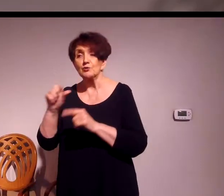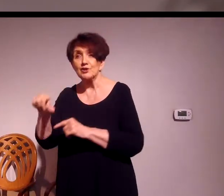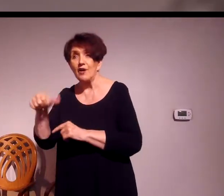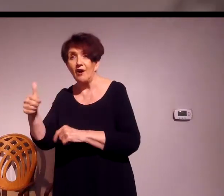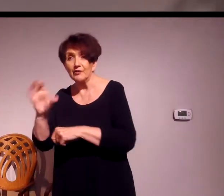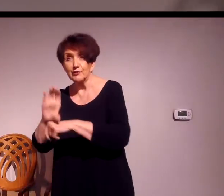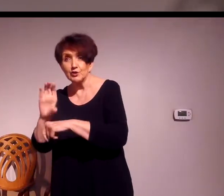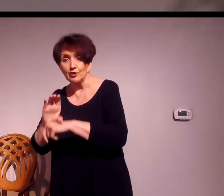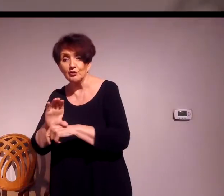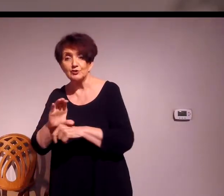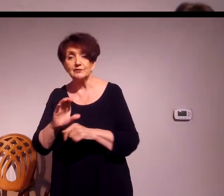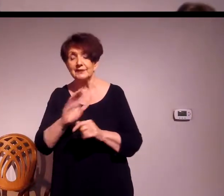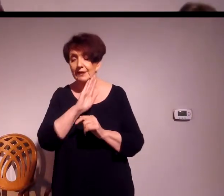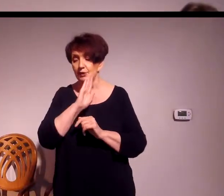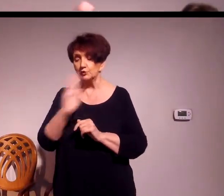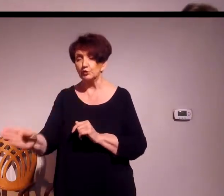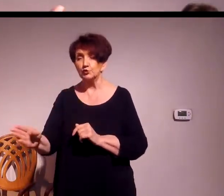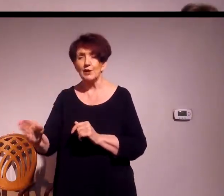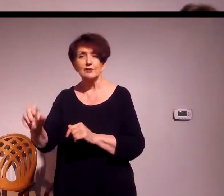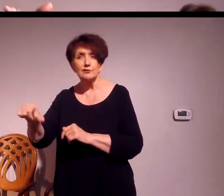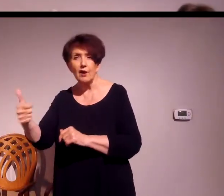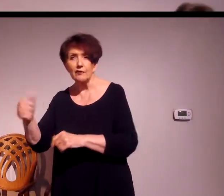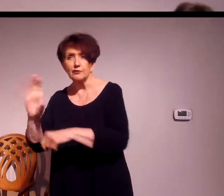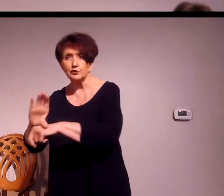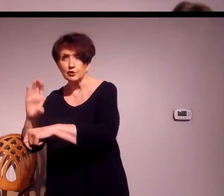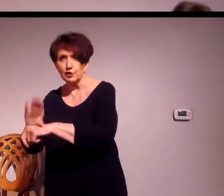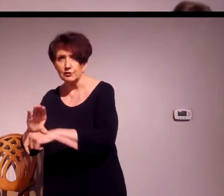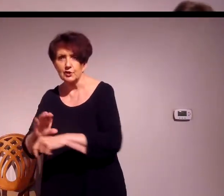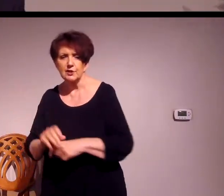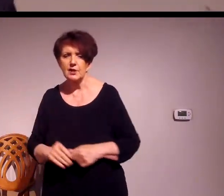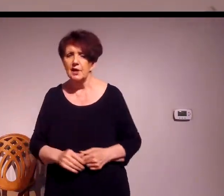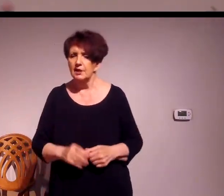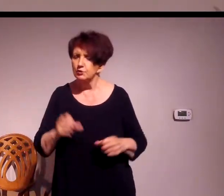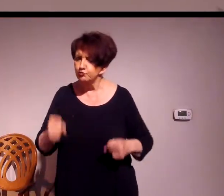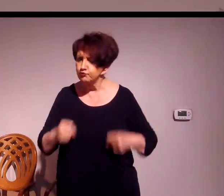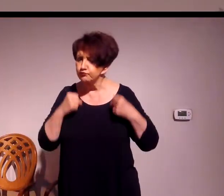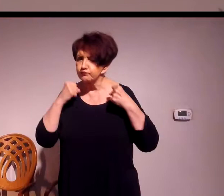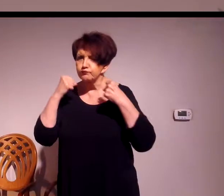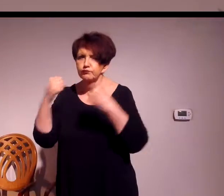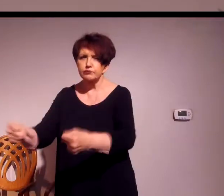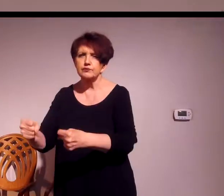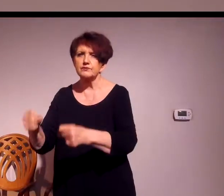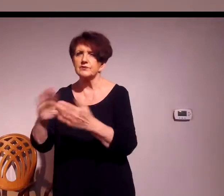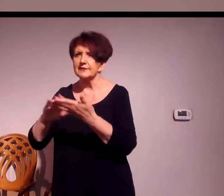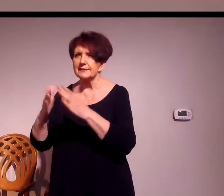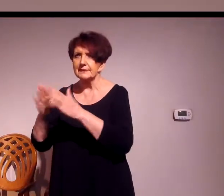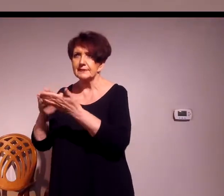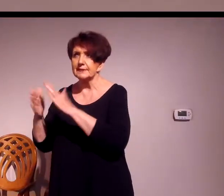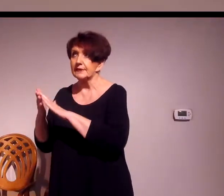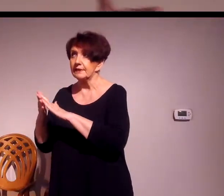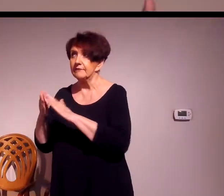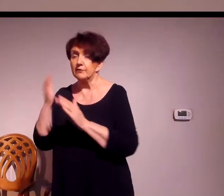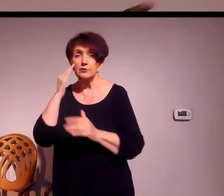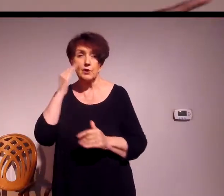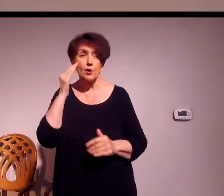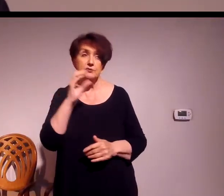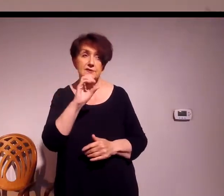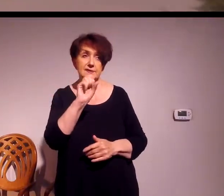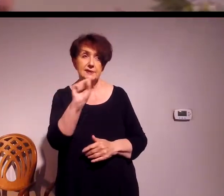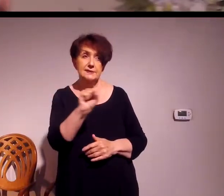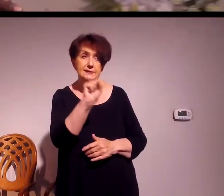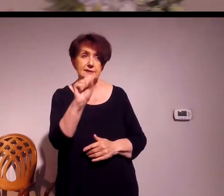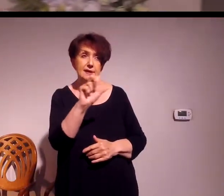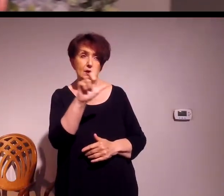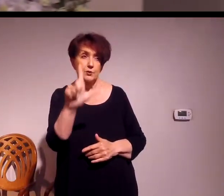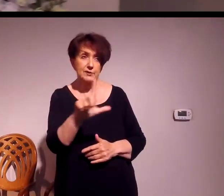shoot downtown and go to theirs. And that's just what I did. I shot down to the city. And anybody who's familiar with St. Louis, it was down in what they'd call the